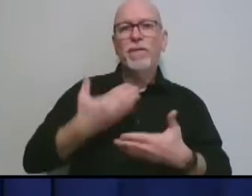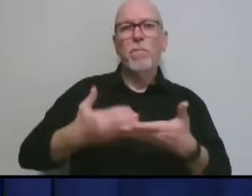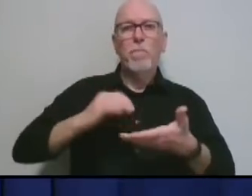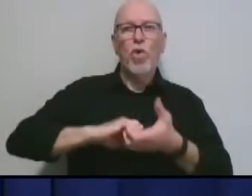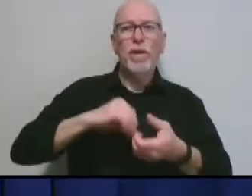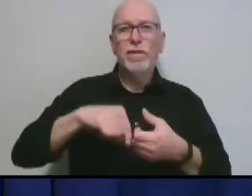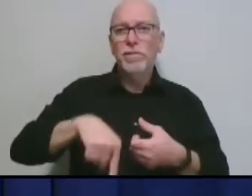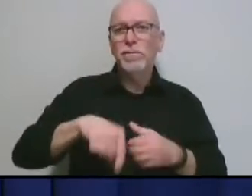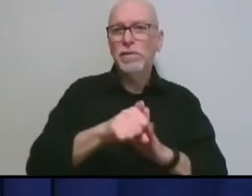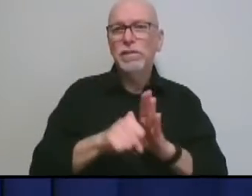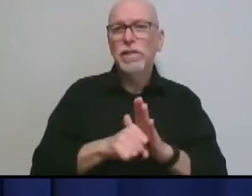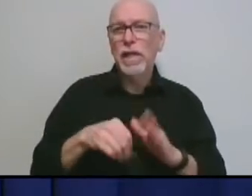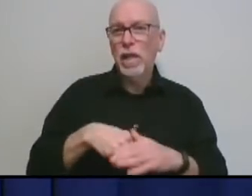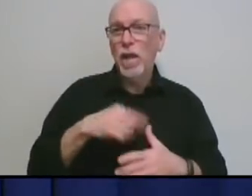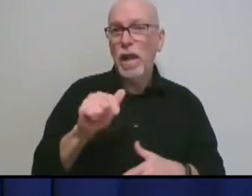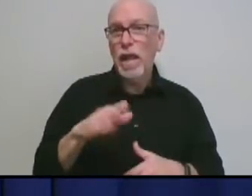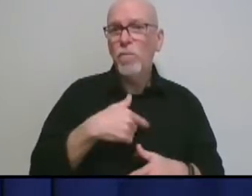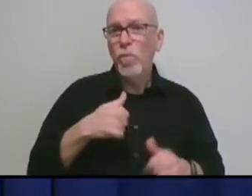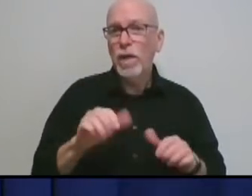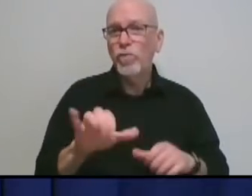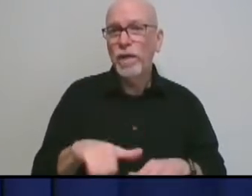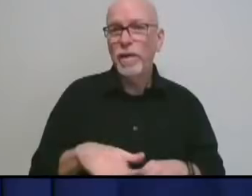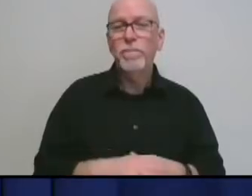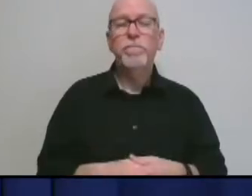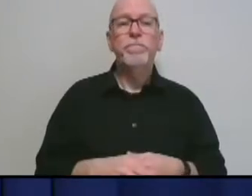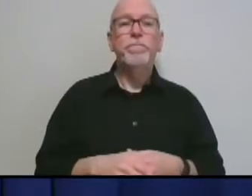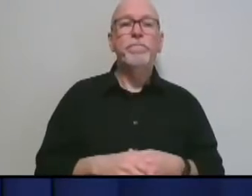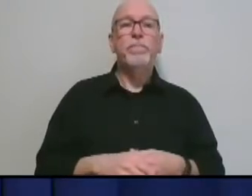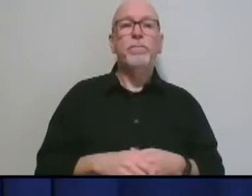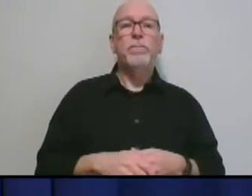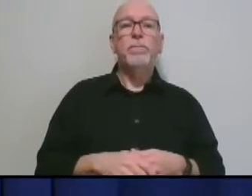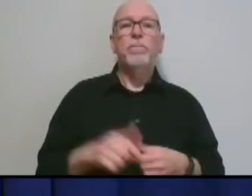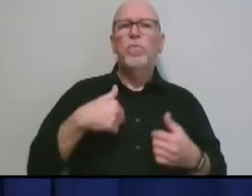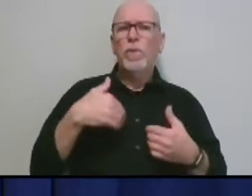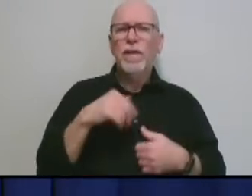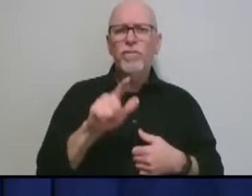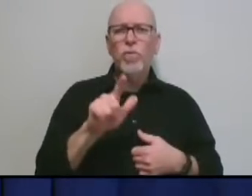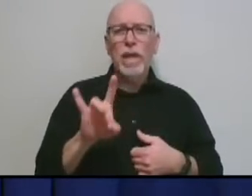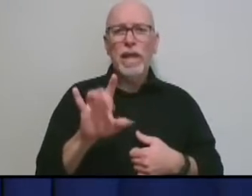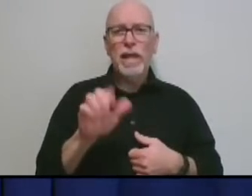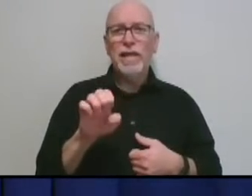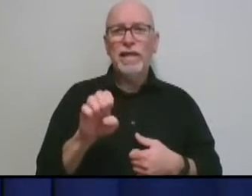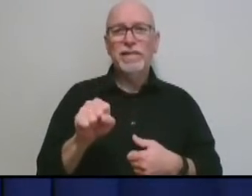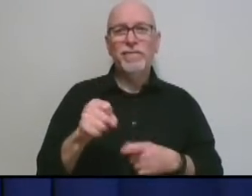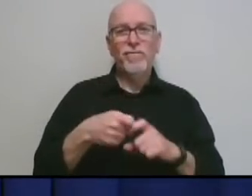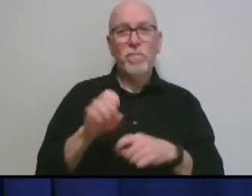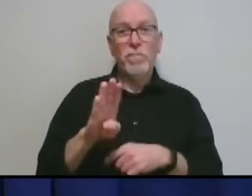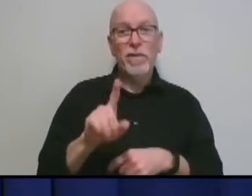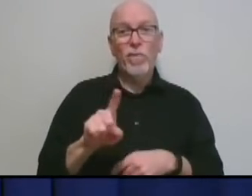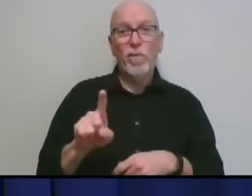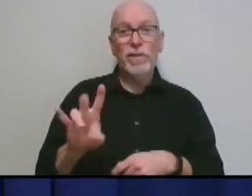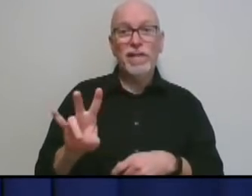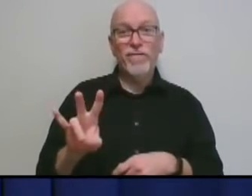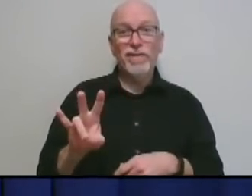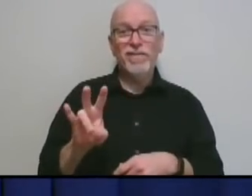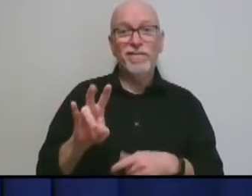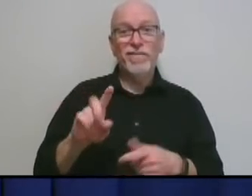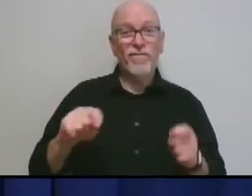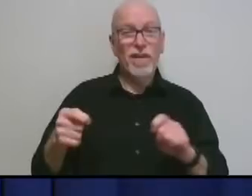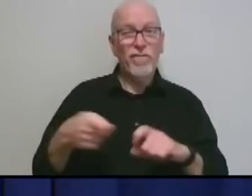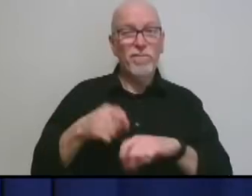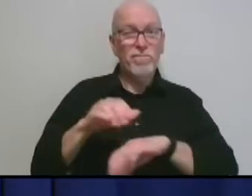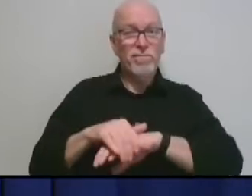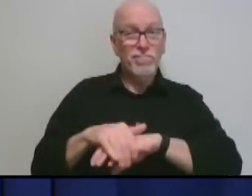that will be able to do that. We do have 28 cases of the B117 variant, and we know that